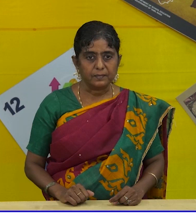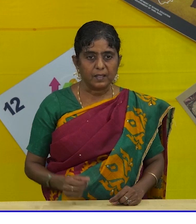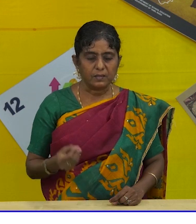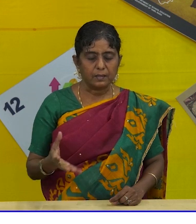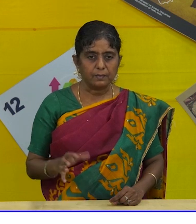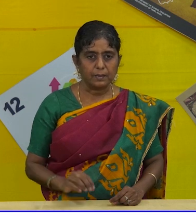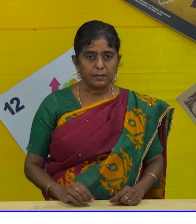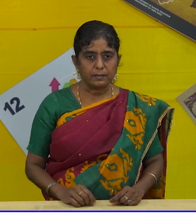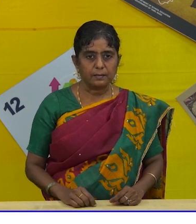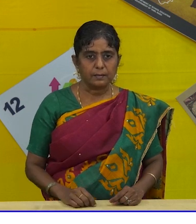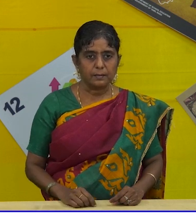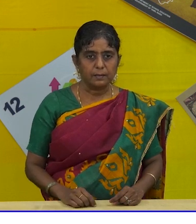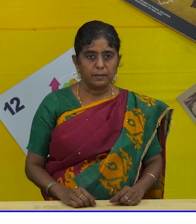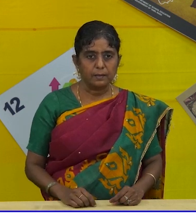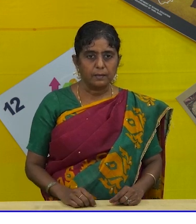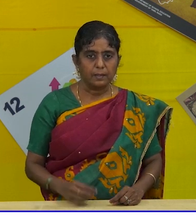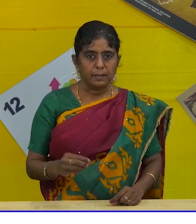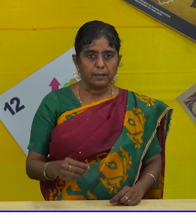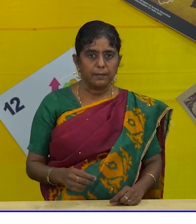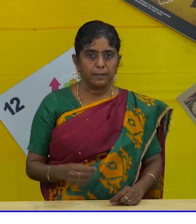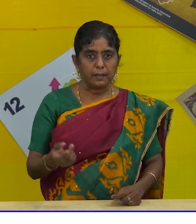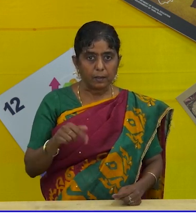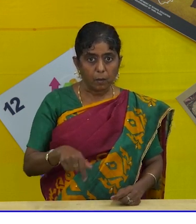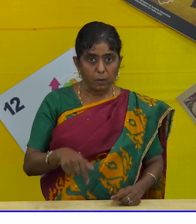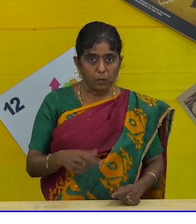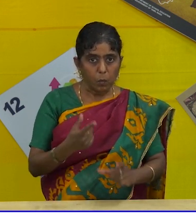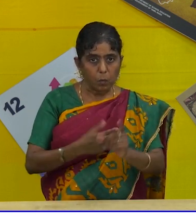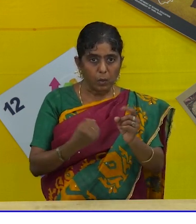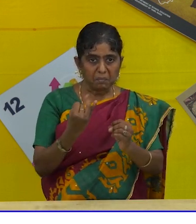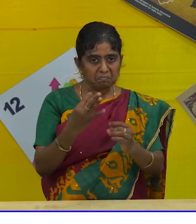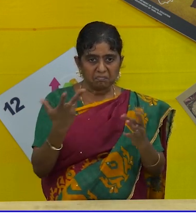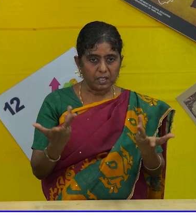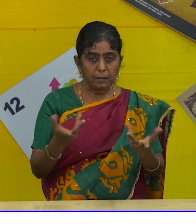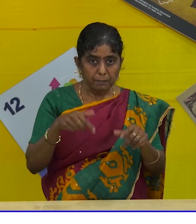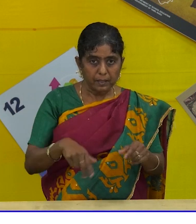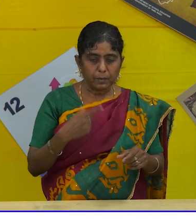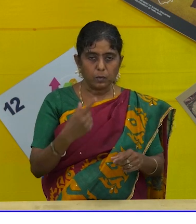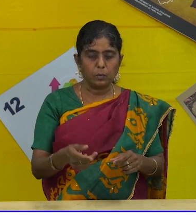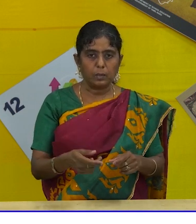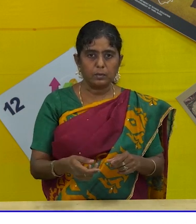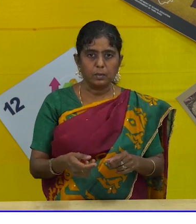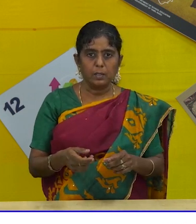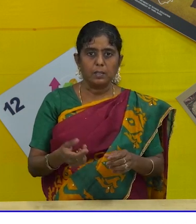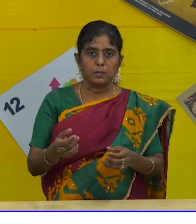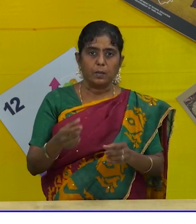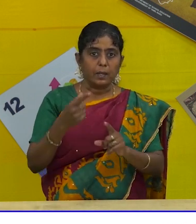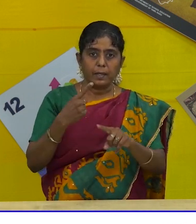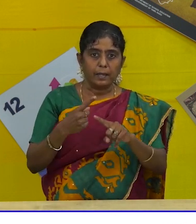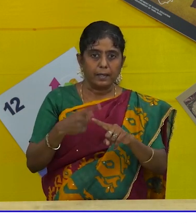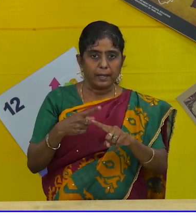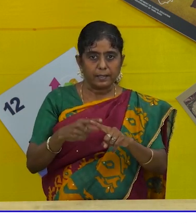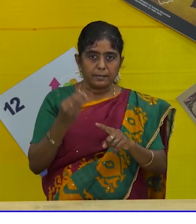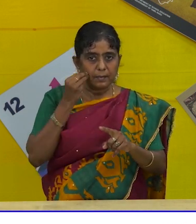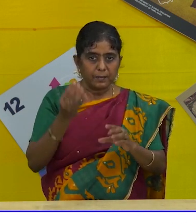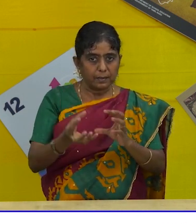So we got the value of x now. We want to find the y value, no? So what do we have to do? We should substitute the x is